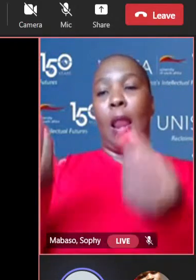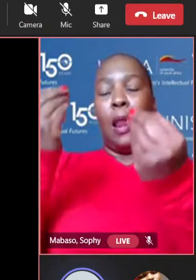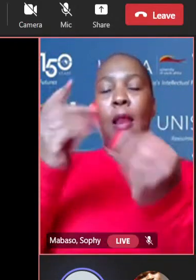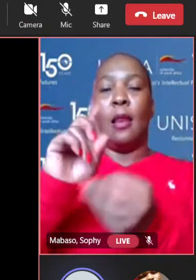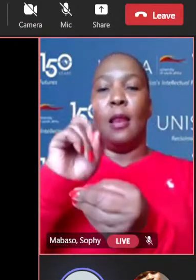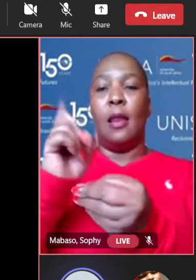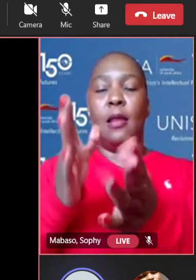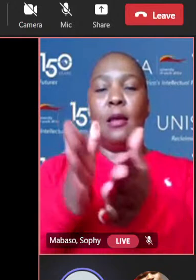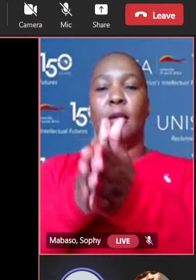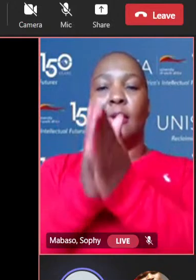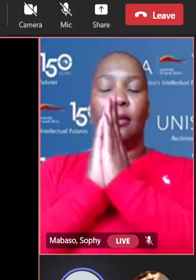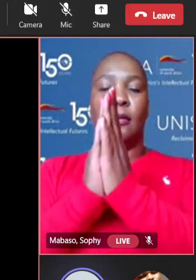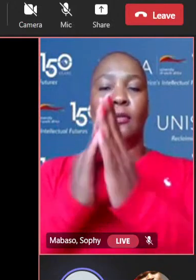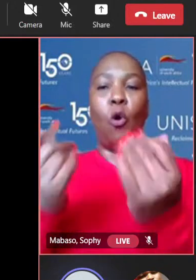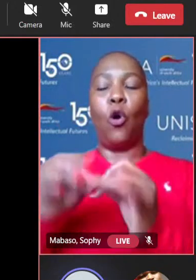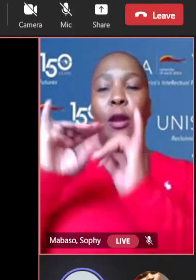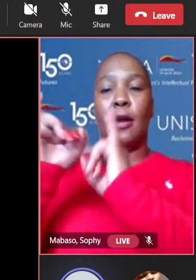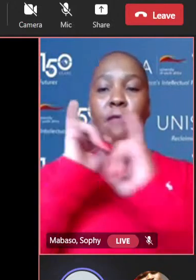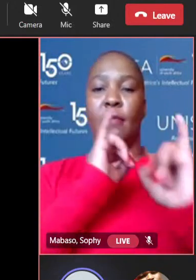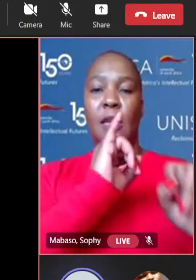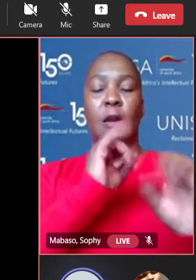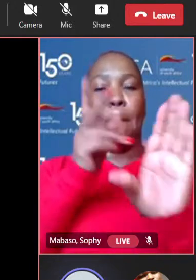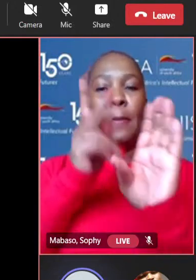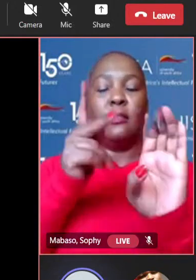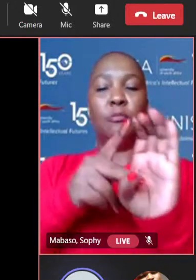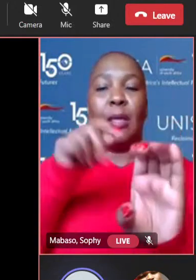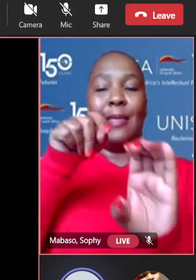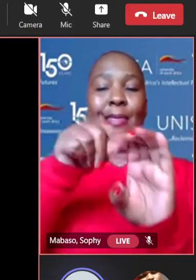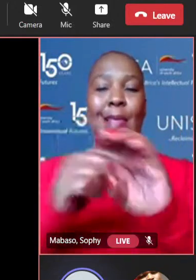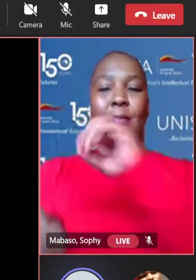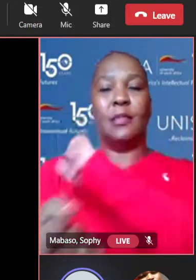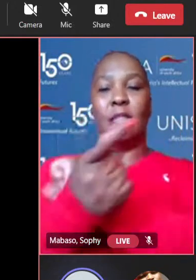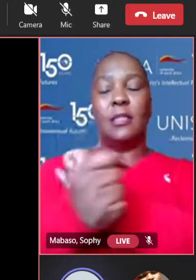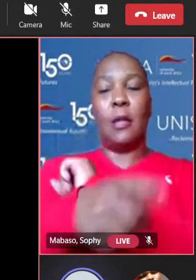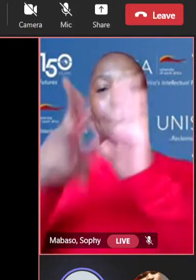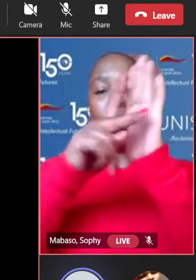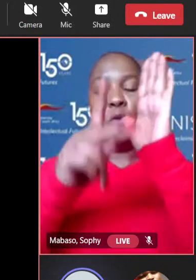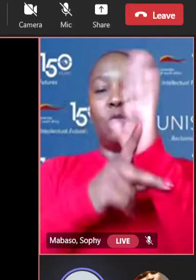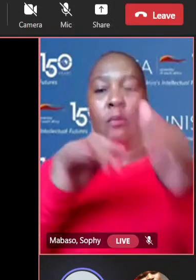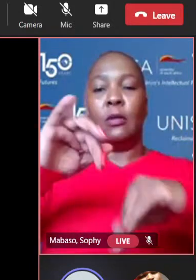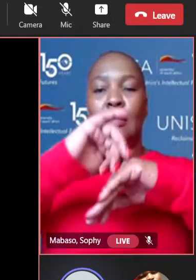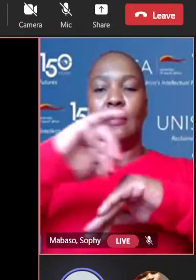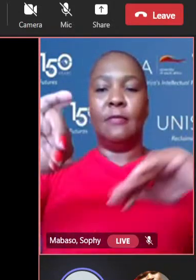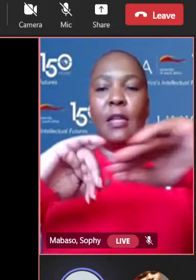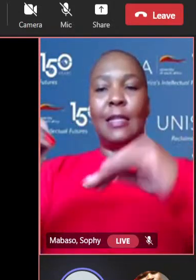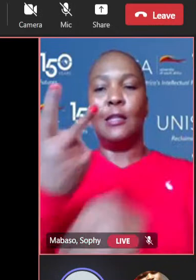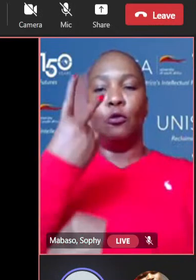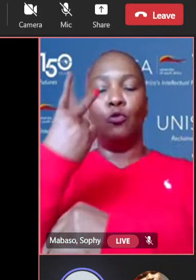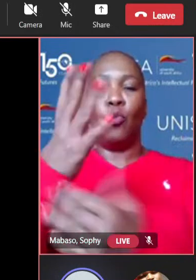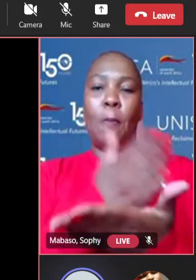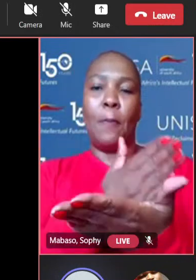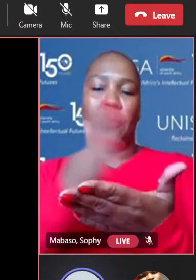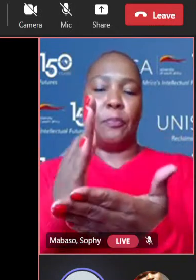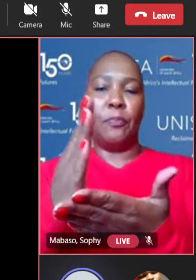request or an invitation to participate in the session. The programs are divided into two aspects or